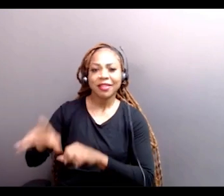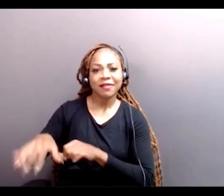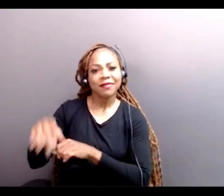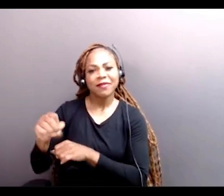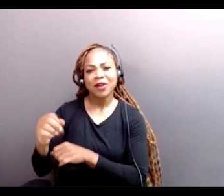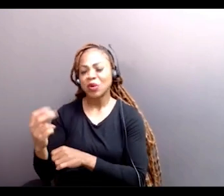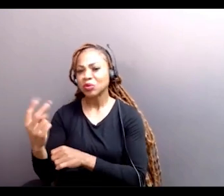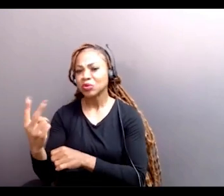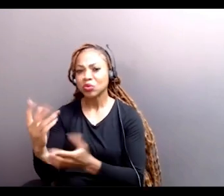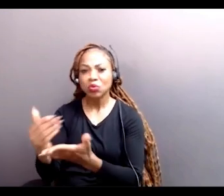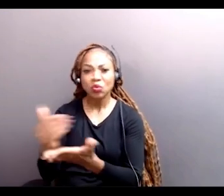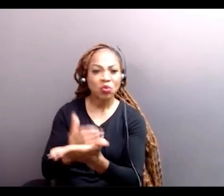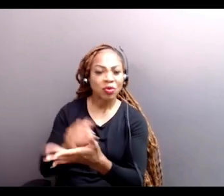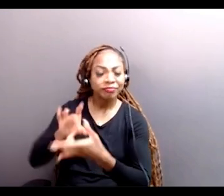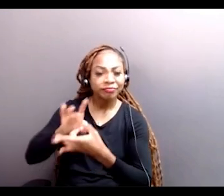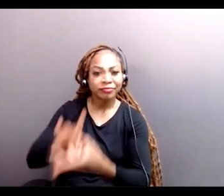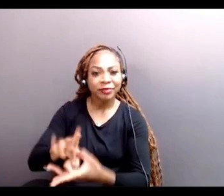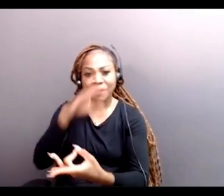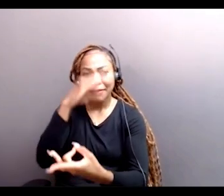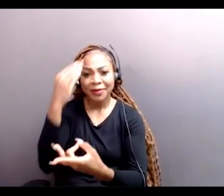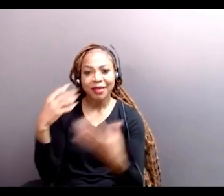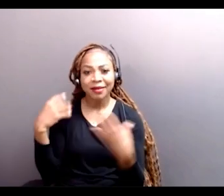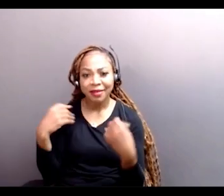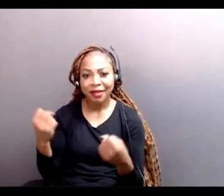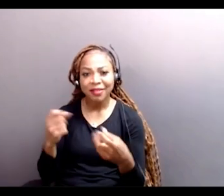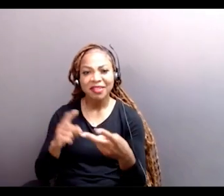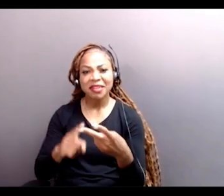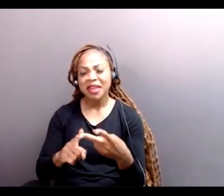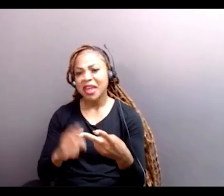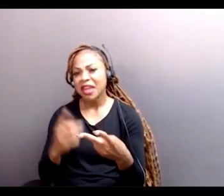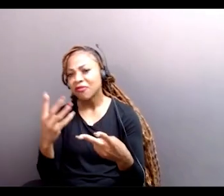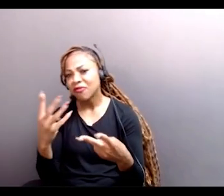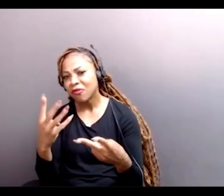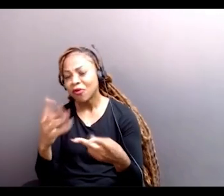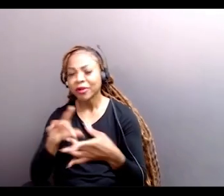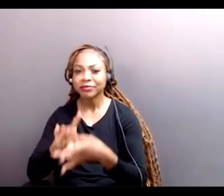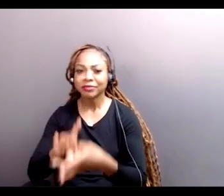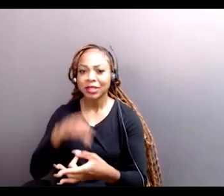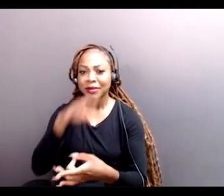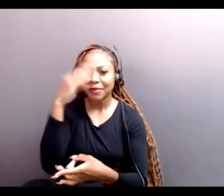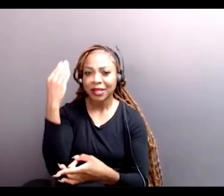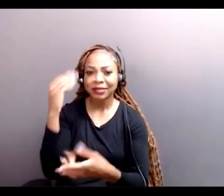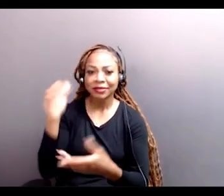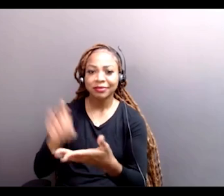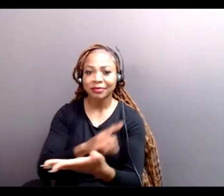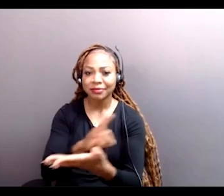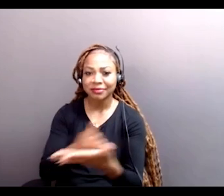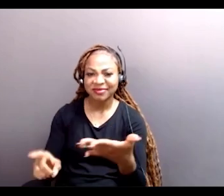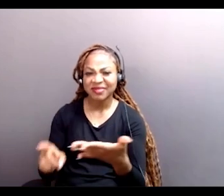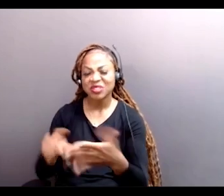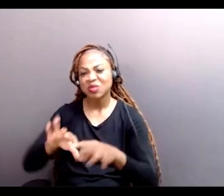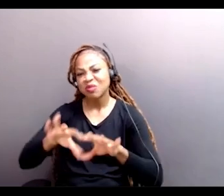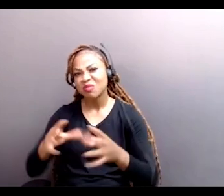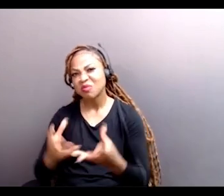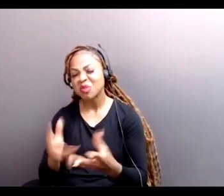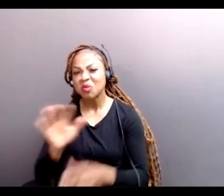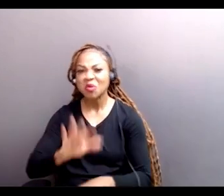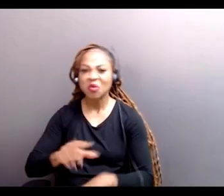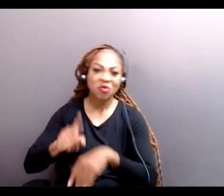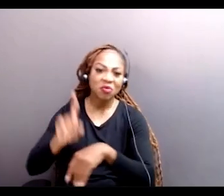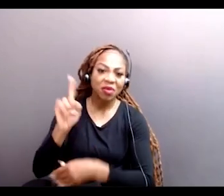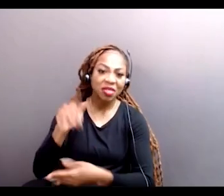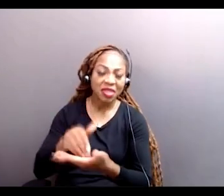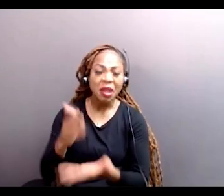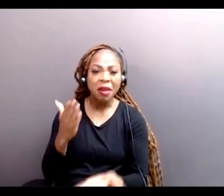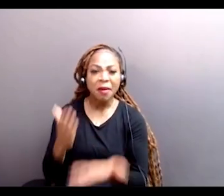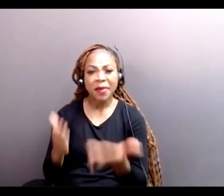courses which talk about Black health explicitly, and anti-Black racism, maybe about 4. So a really small percentage out of over 1,000. That